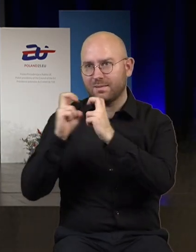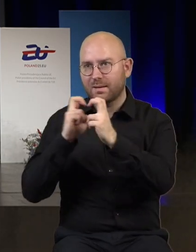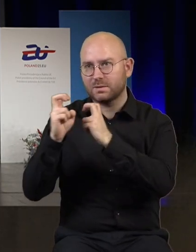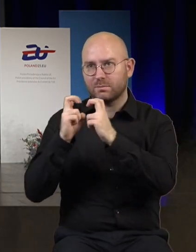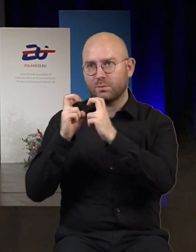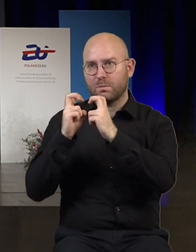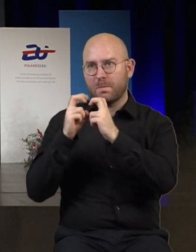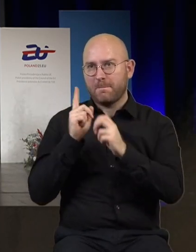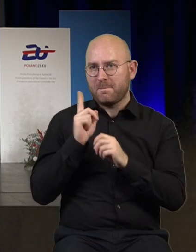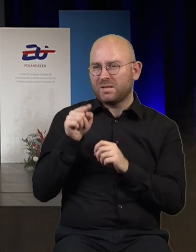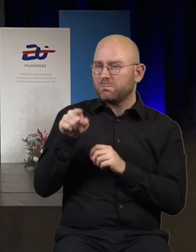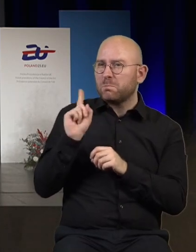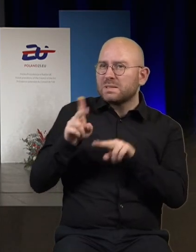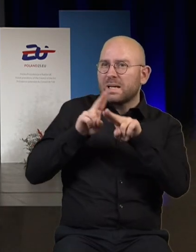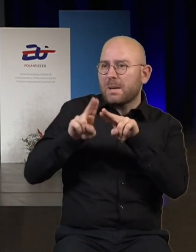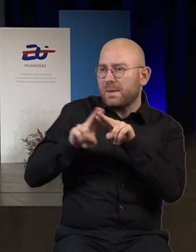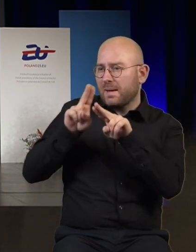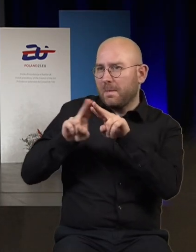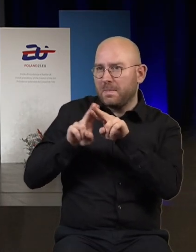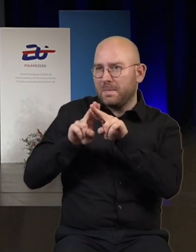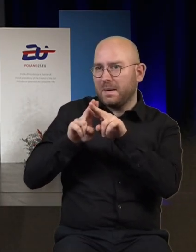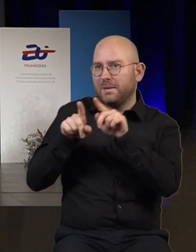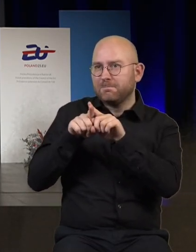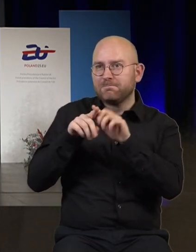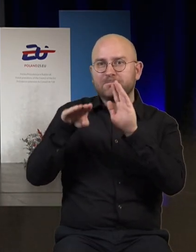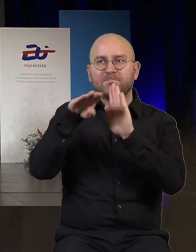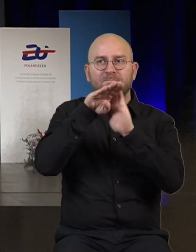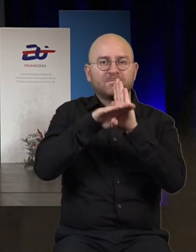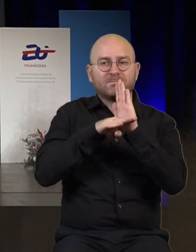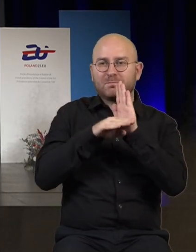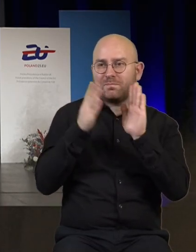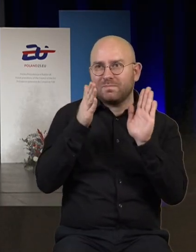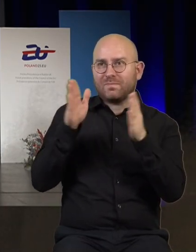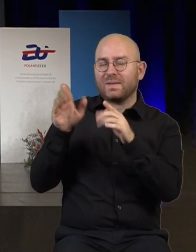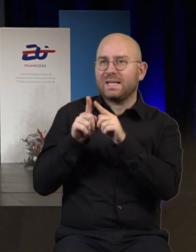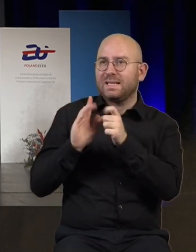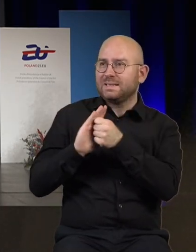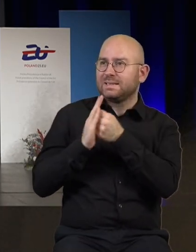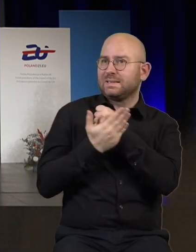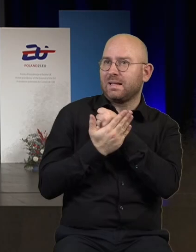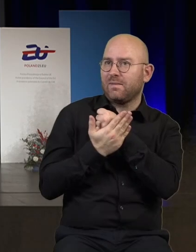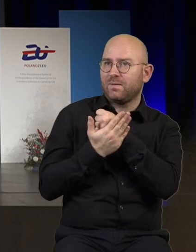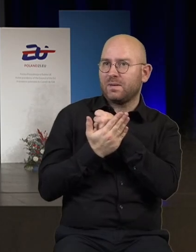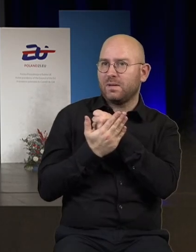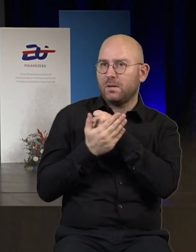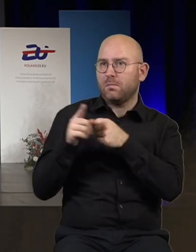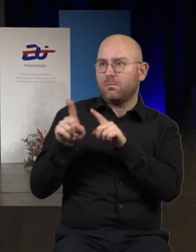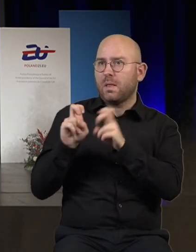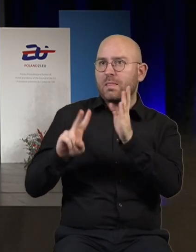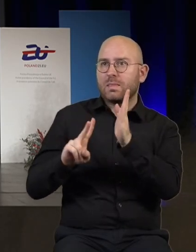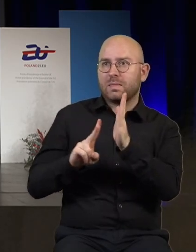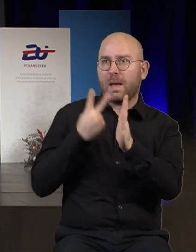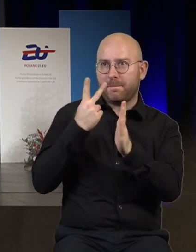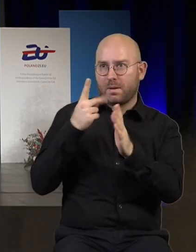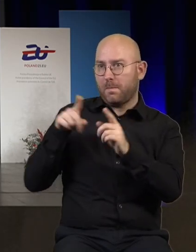And are there any recommendations from you, from Jaspers, how to do it without compromising sustainability